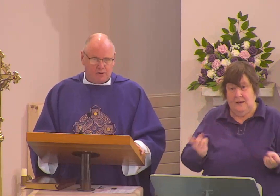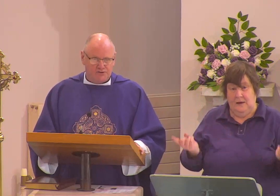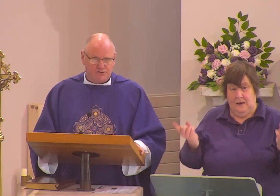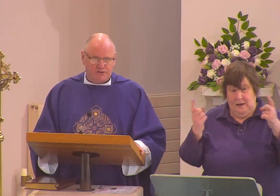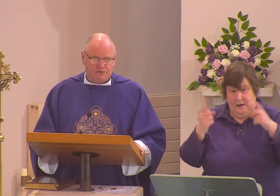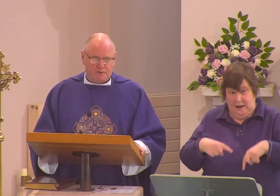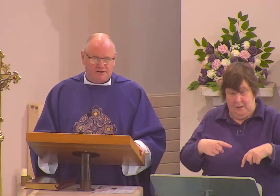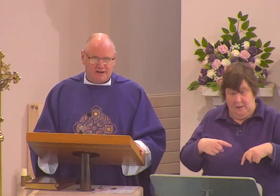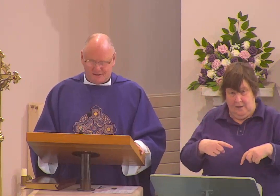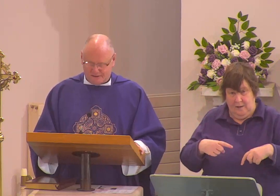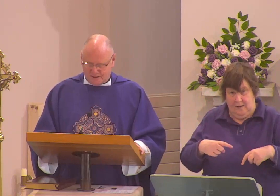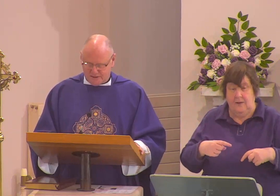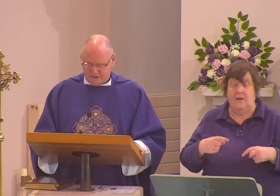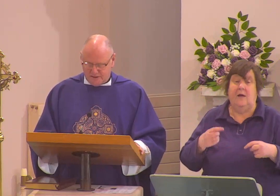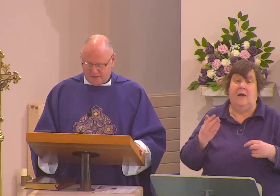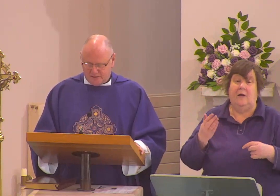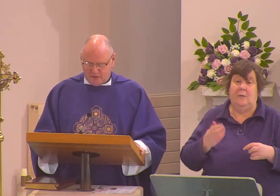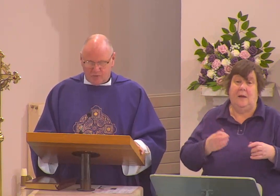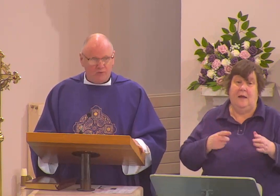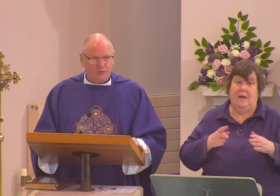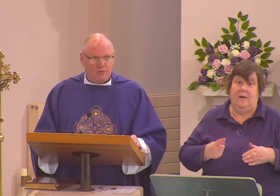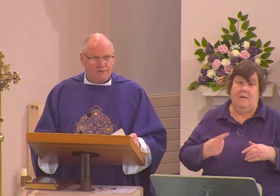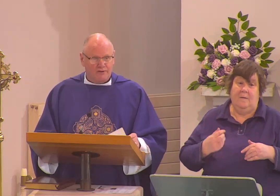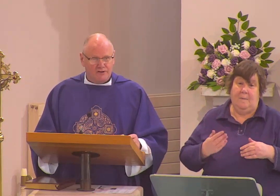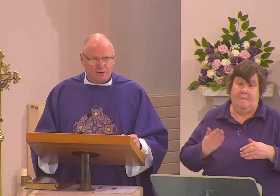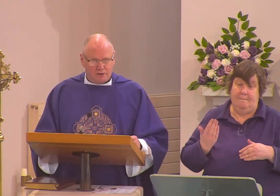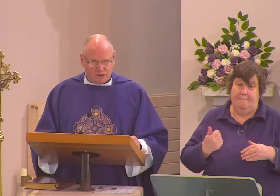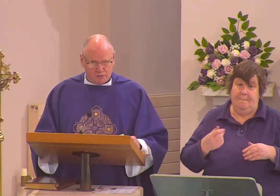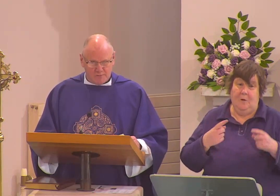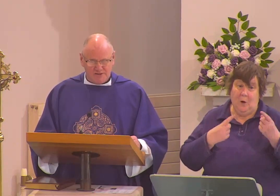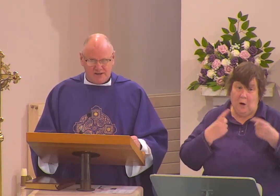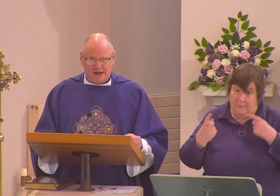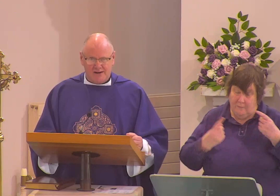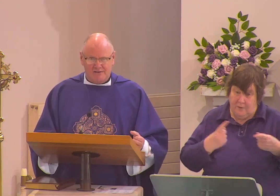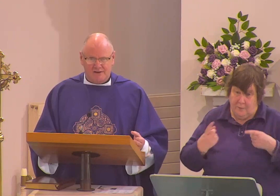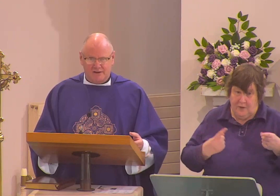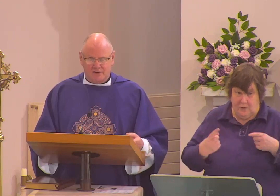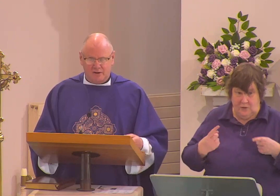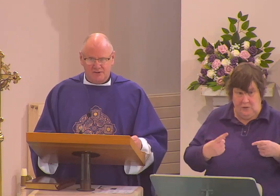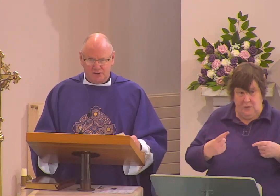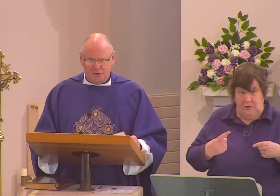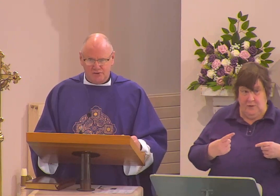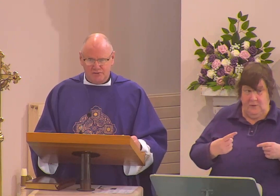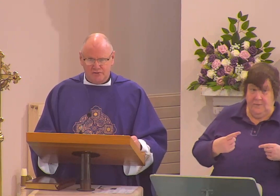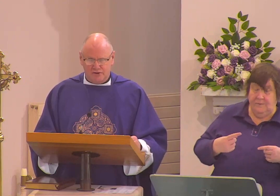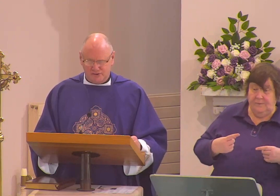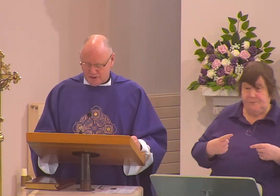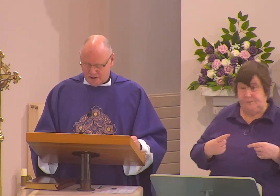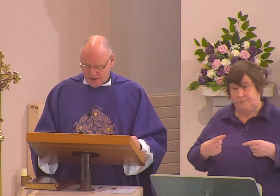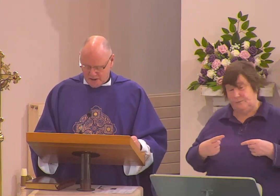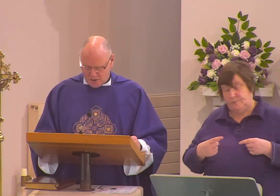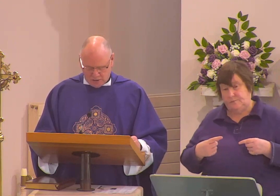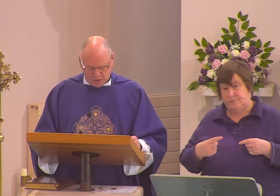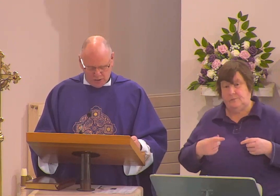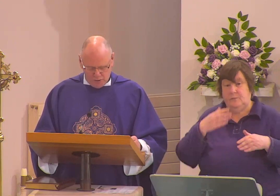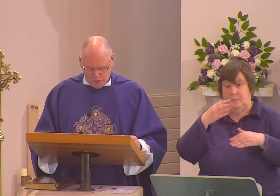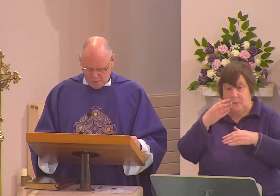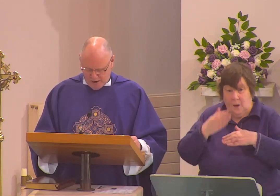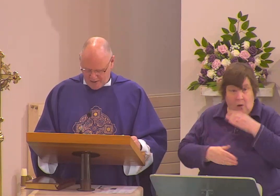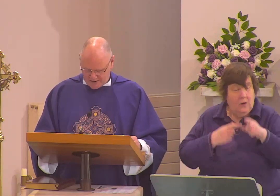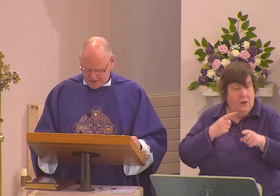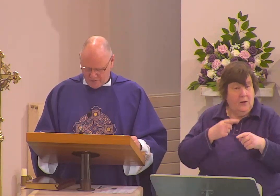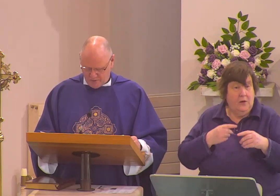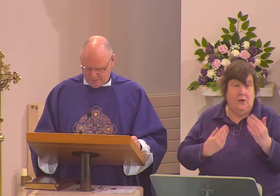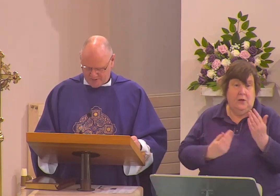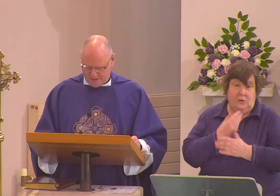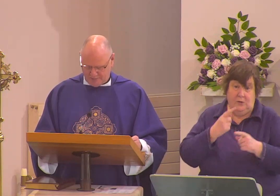of course from our diocese. Don't be afraid to look at your website. Anything that comes new to us is on your